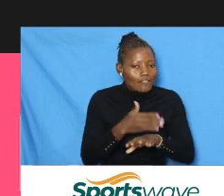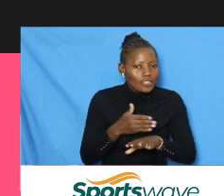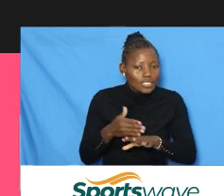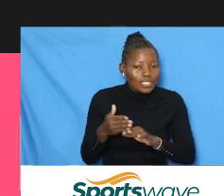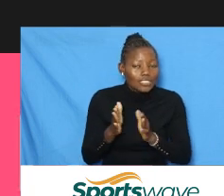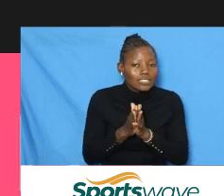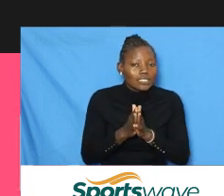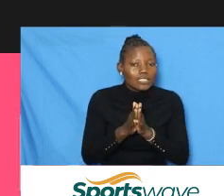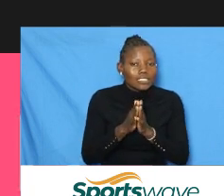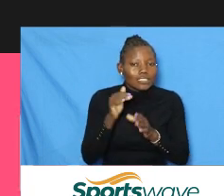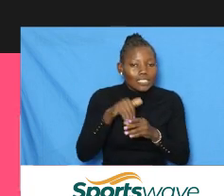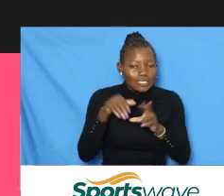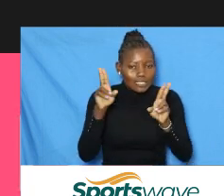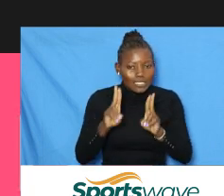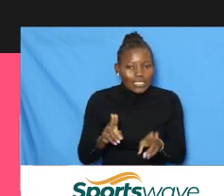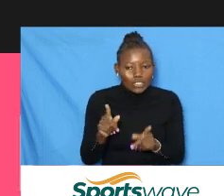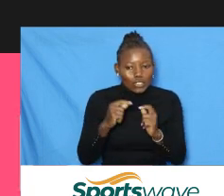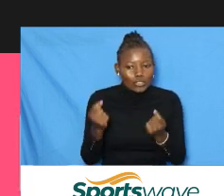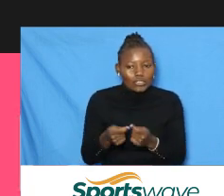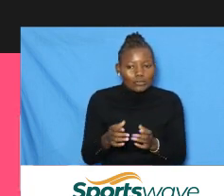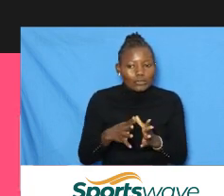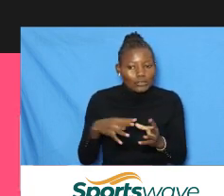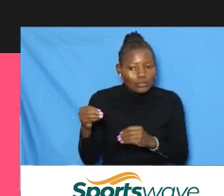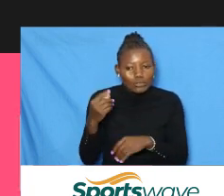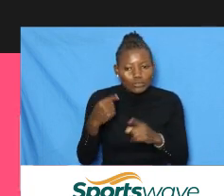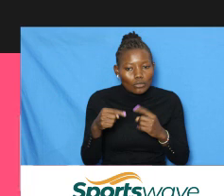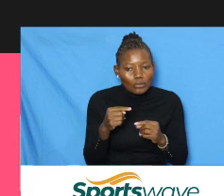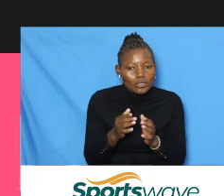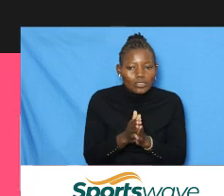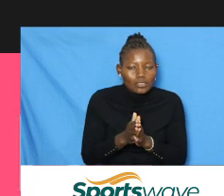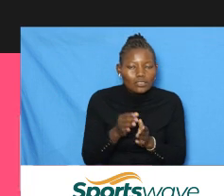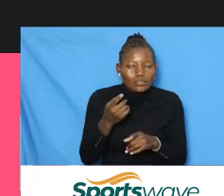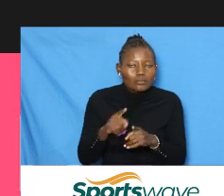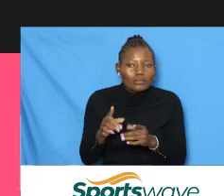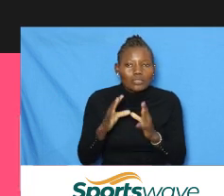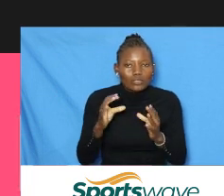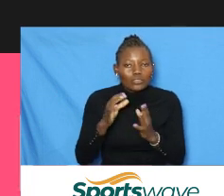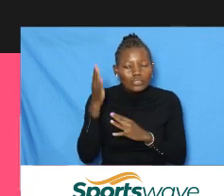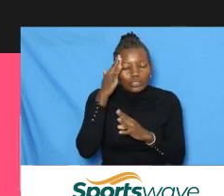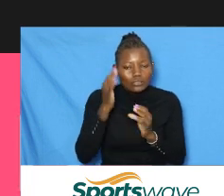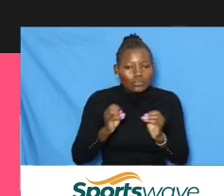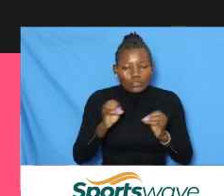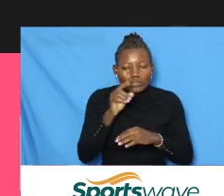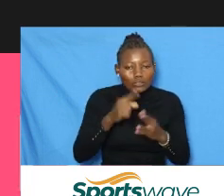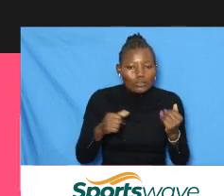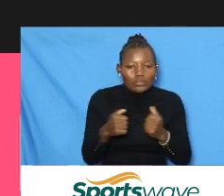national team, and they go out to compete without these injuries being noticed. What usually